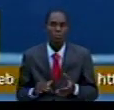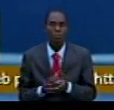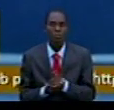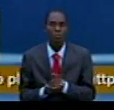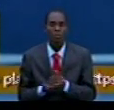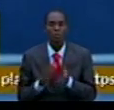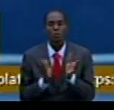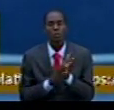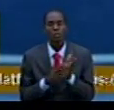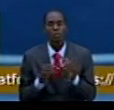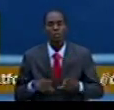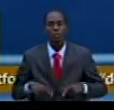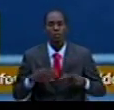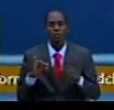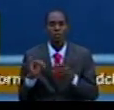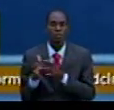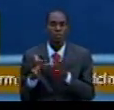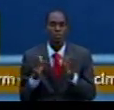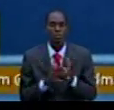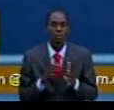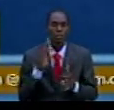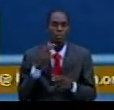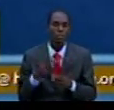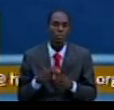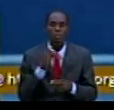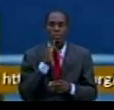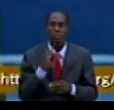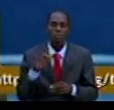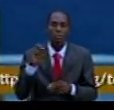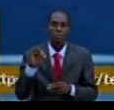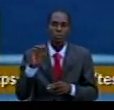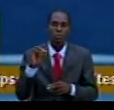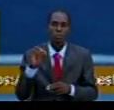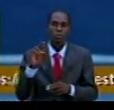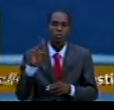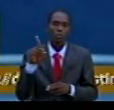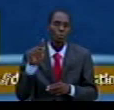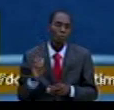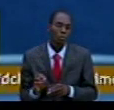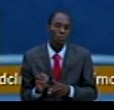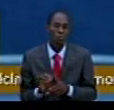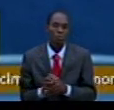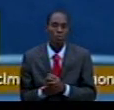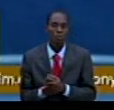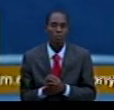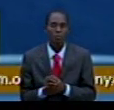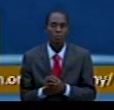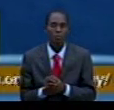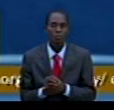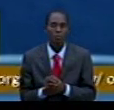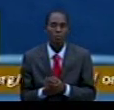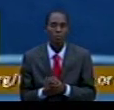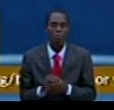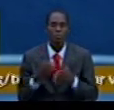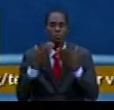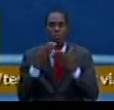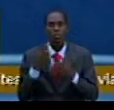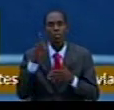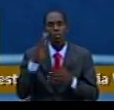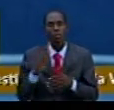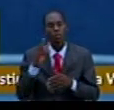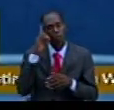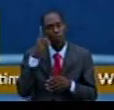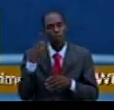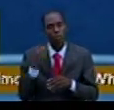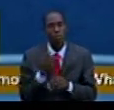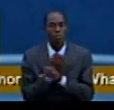living Jesus. My name is Sister Modupe Akitoku from Akpete District. I thank God for the salvation of my soul. Please